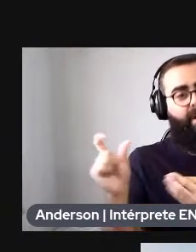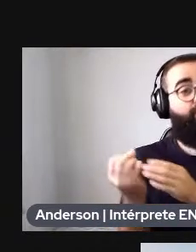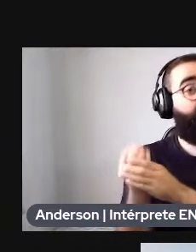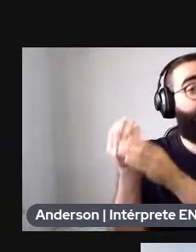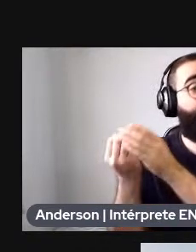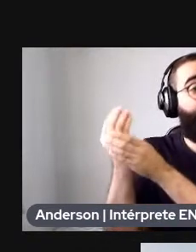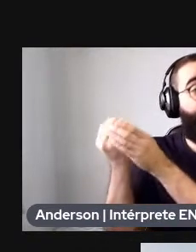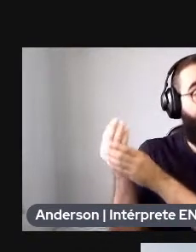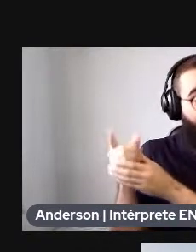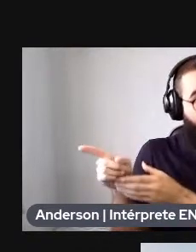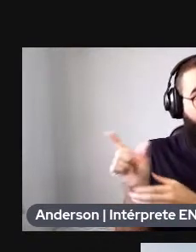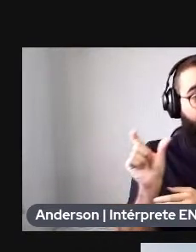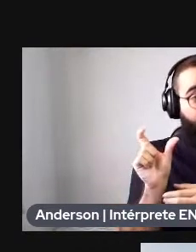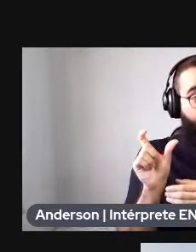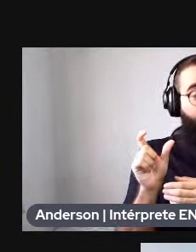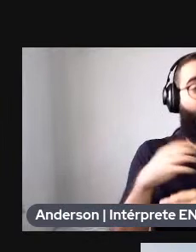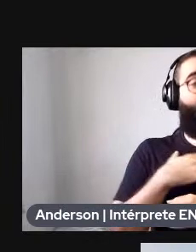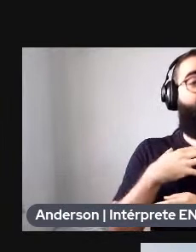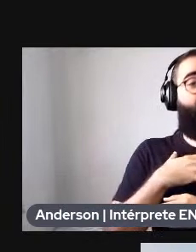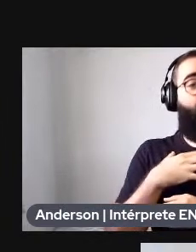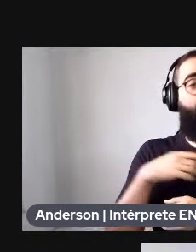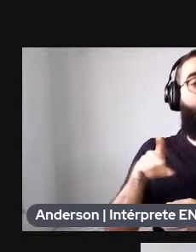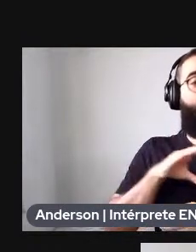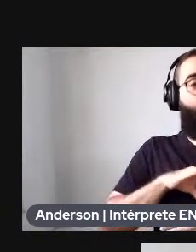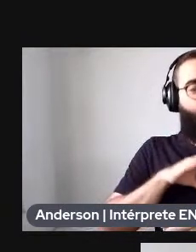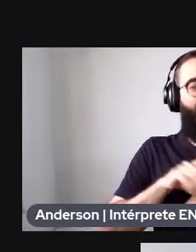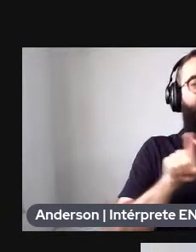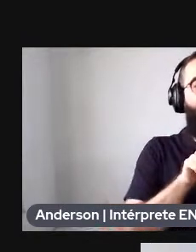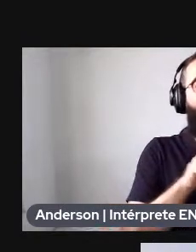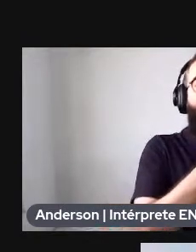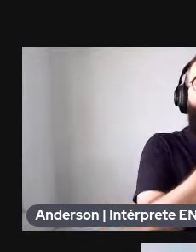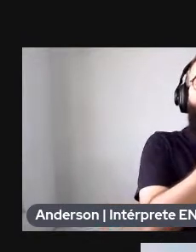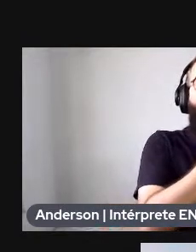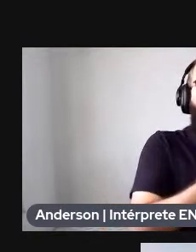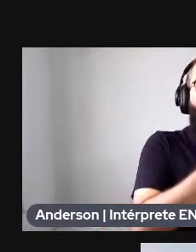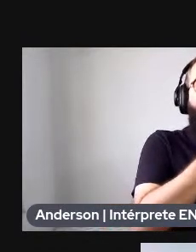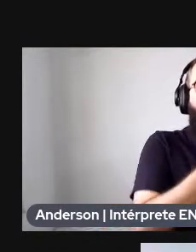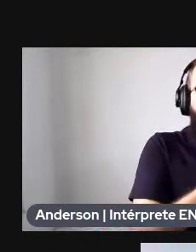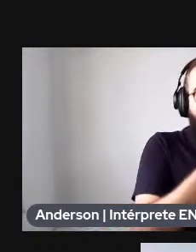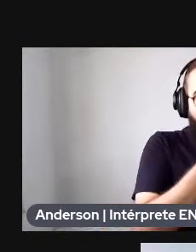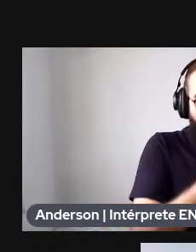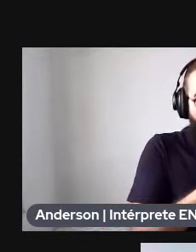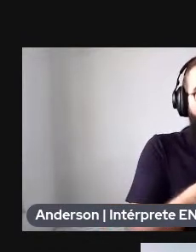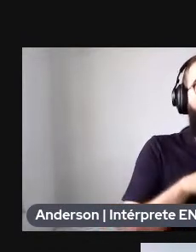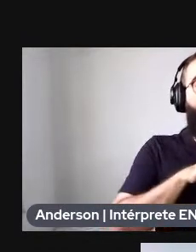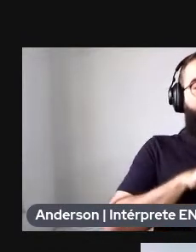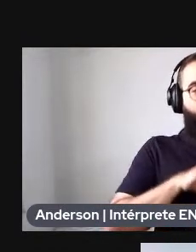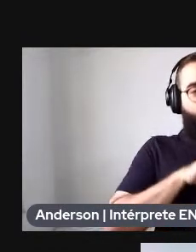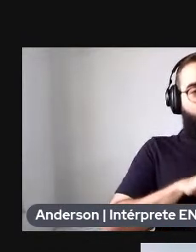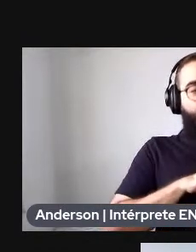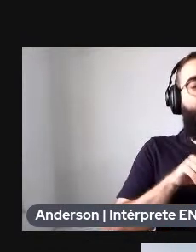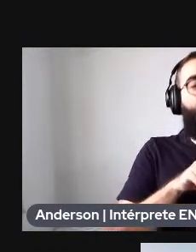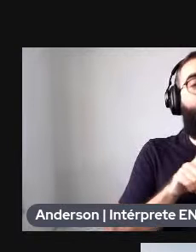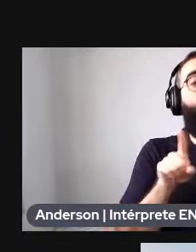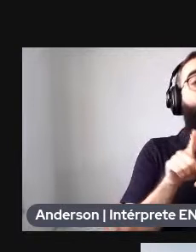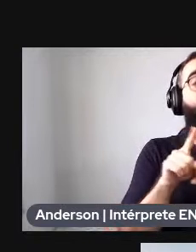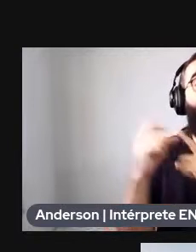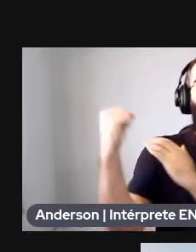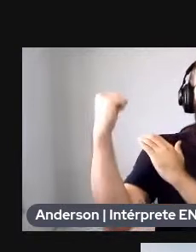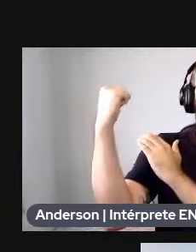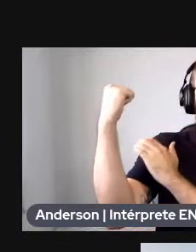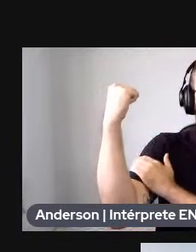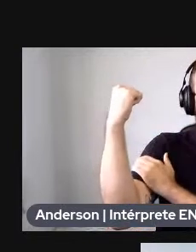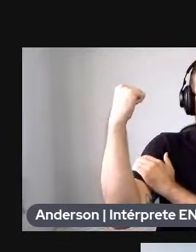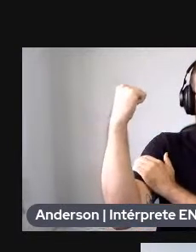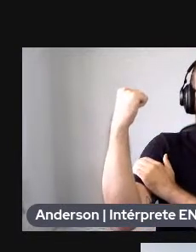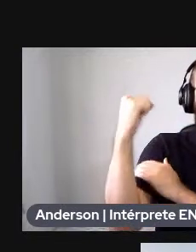systemic functional linguistics description of Portuguese, power and hegemony in scientific practice and